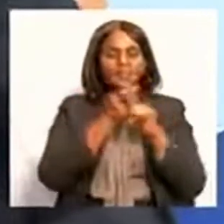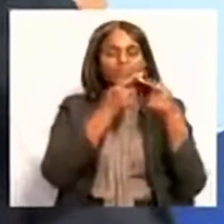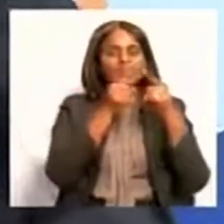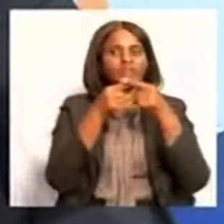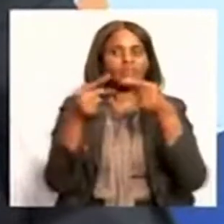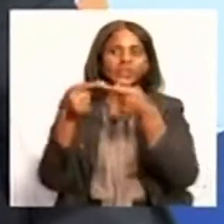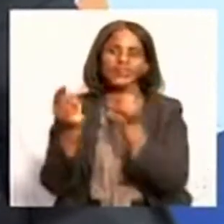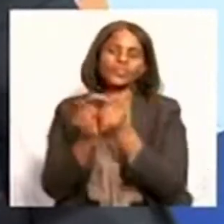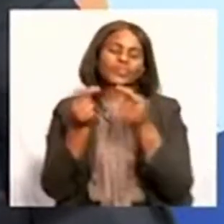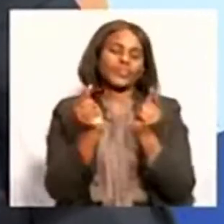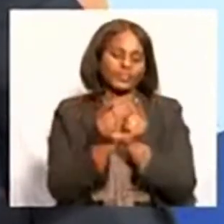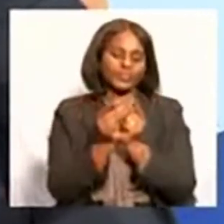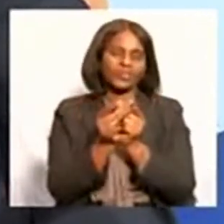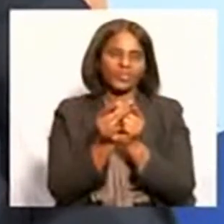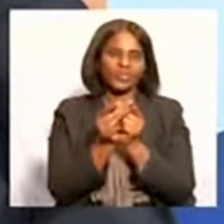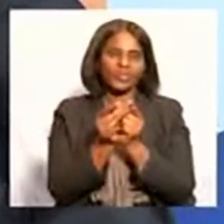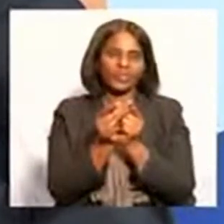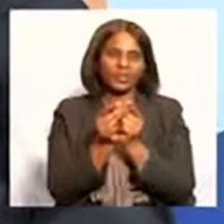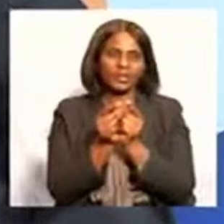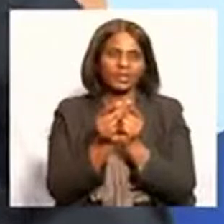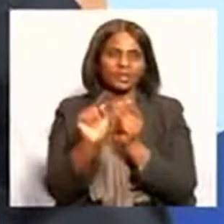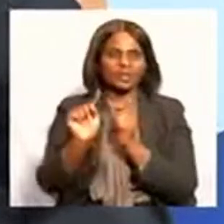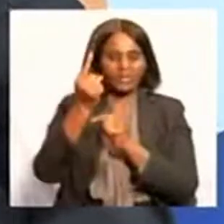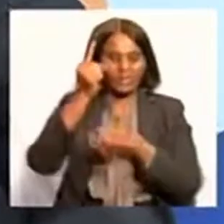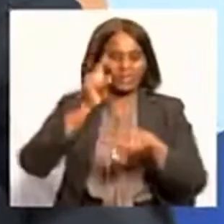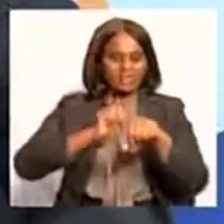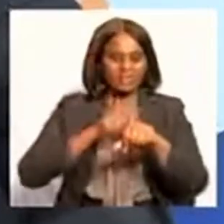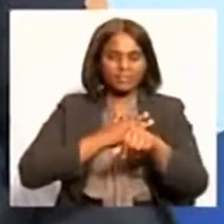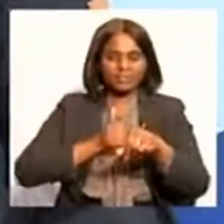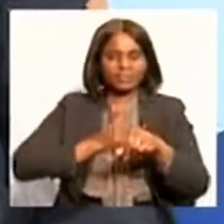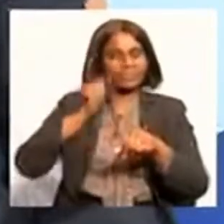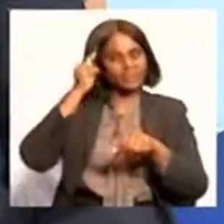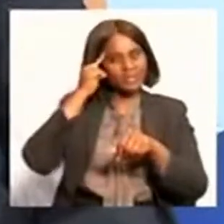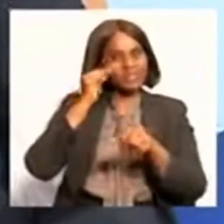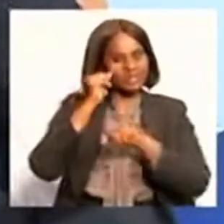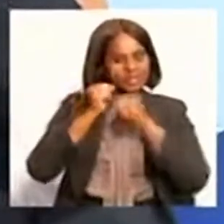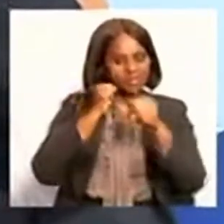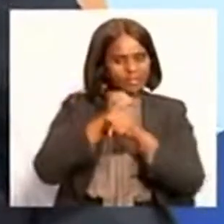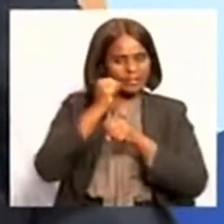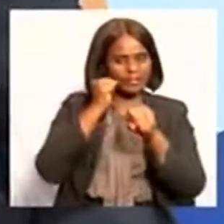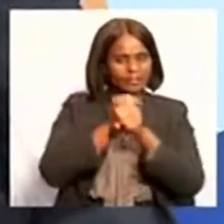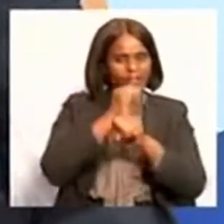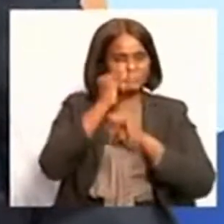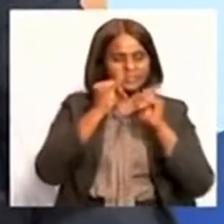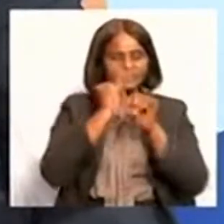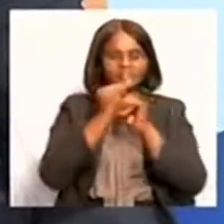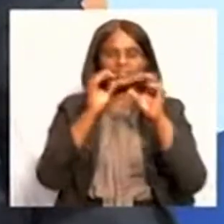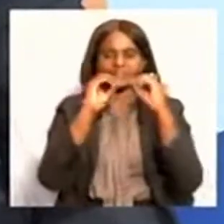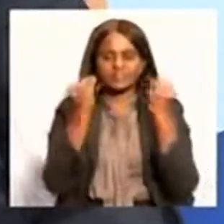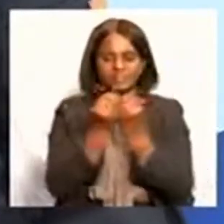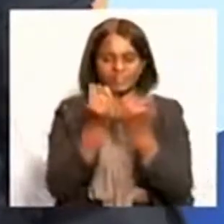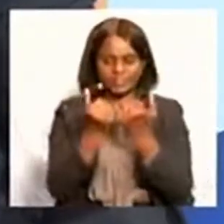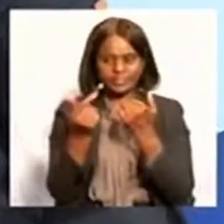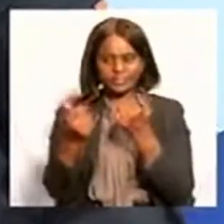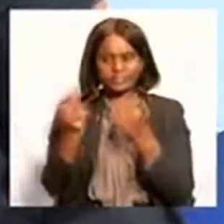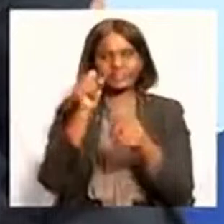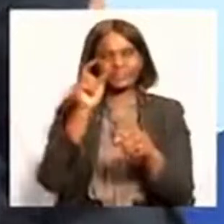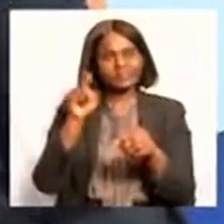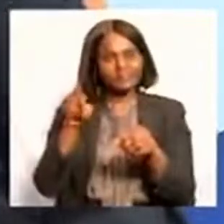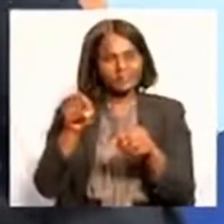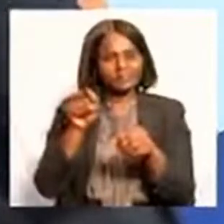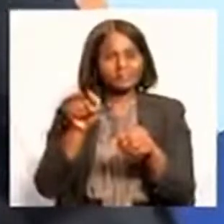stakeholders. For the first time, I think in years, international organizations now are